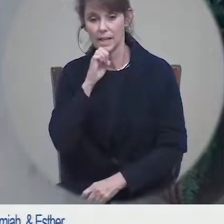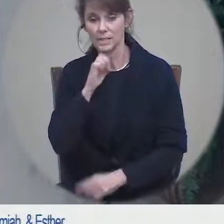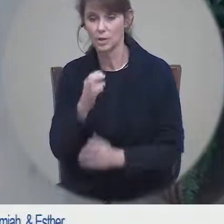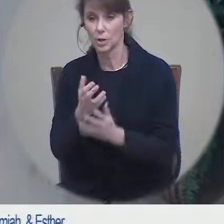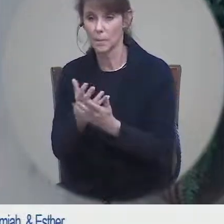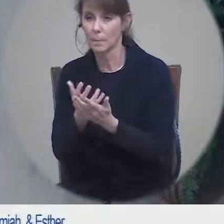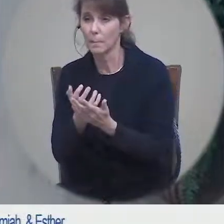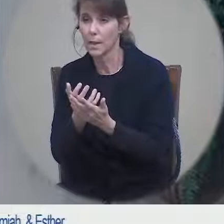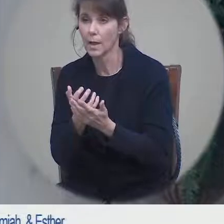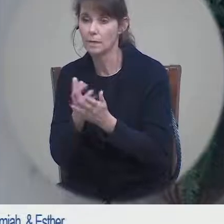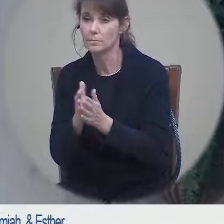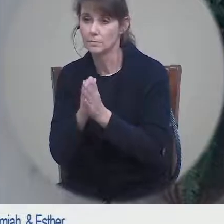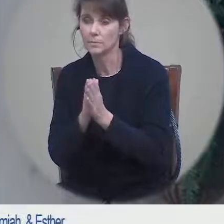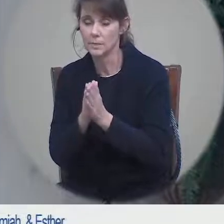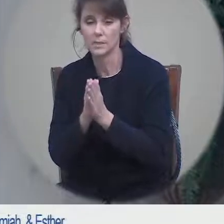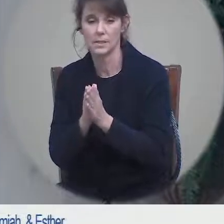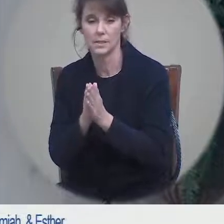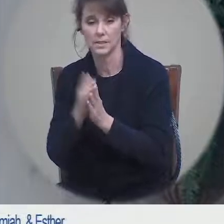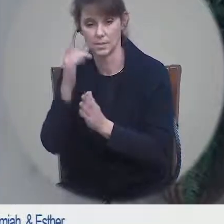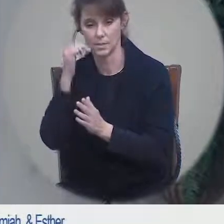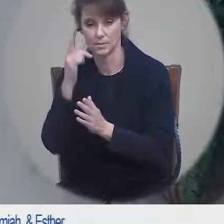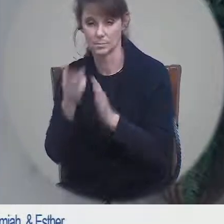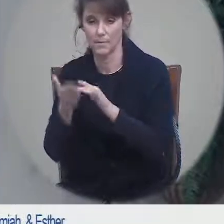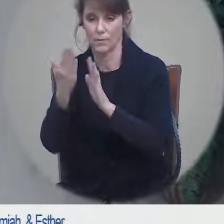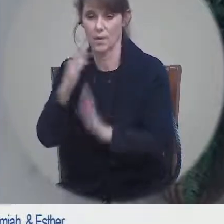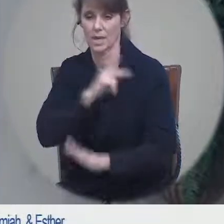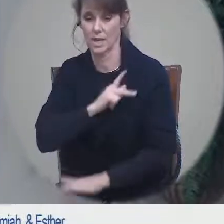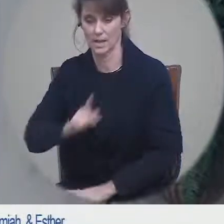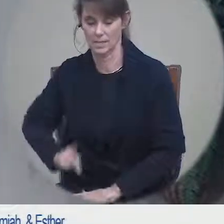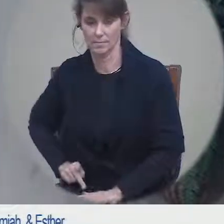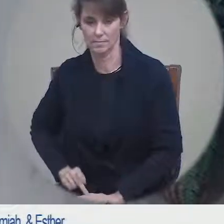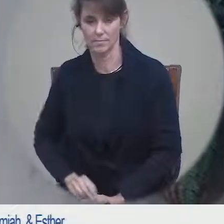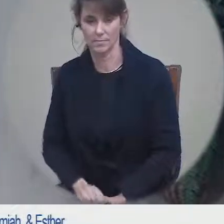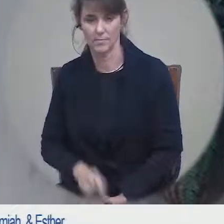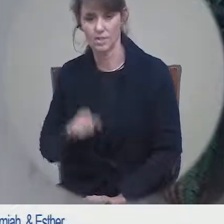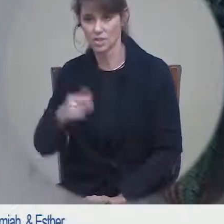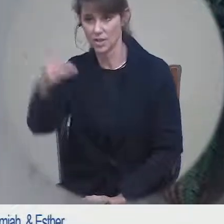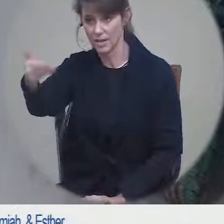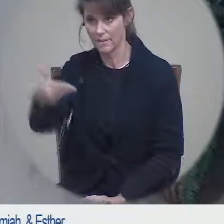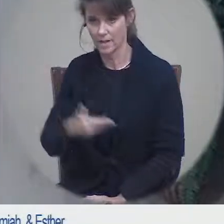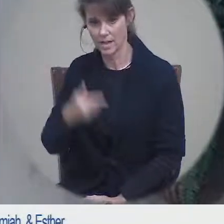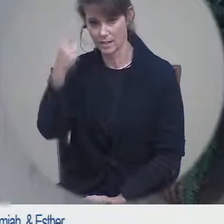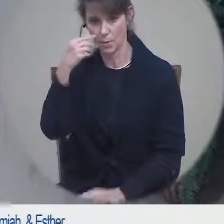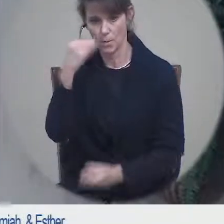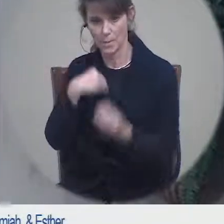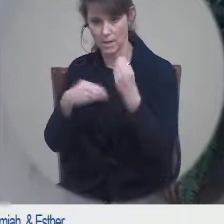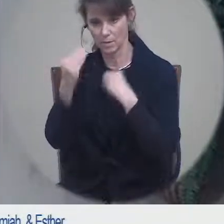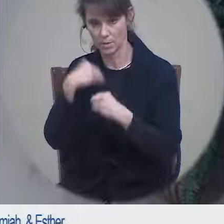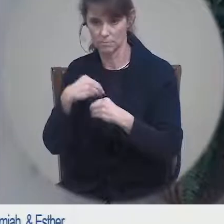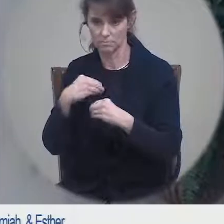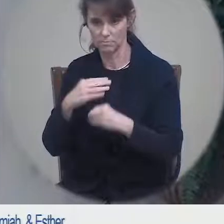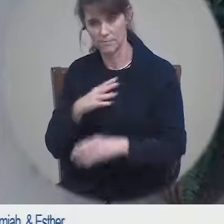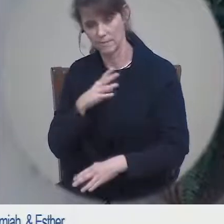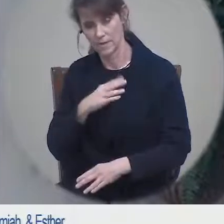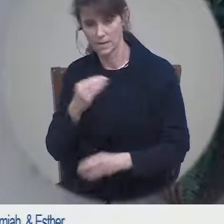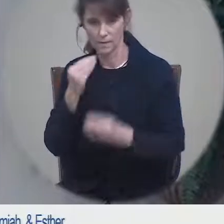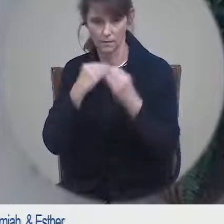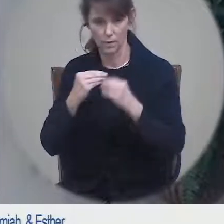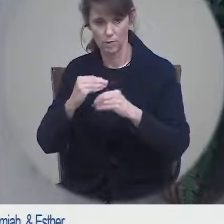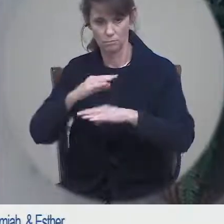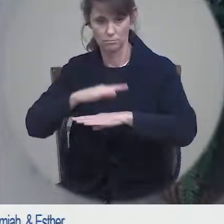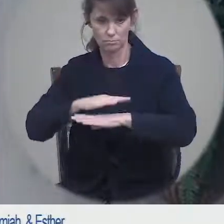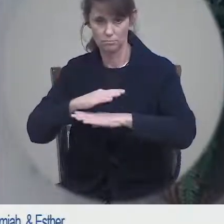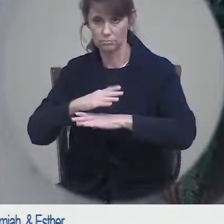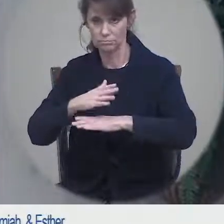the invitation to the banquet. Before we get into the text, I just want you to notice a couple of things. three